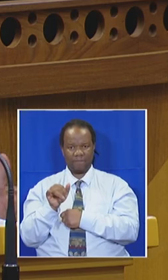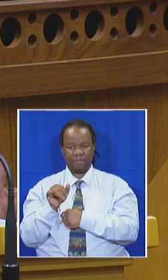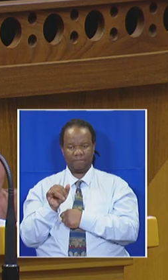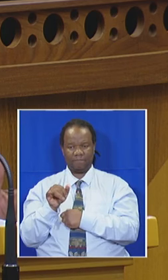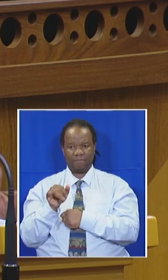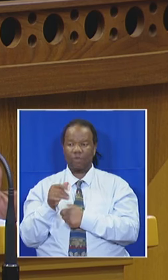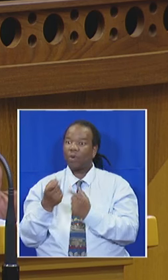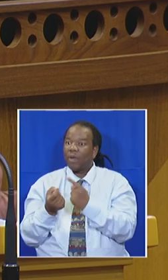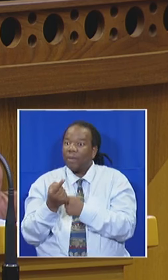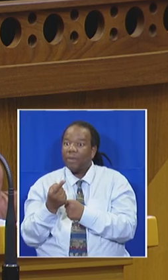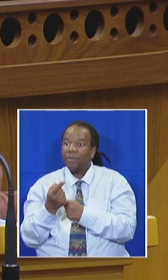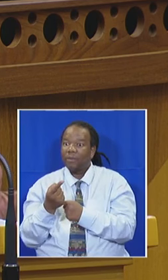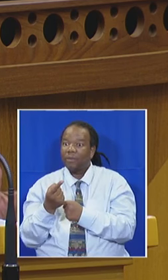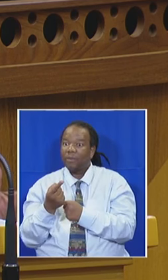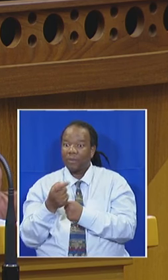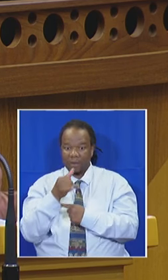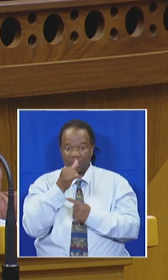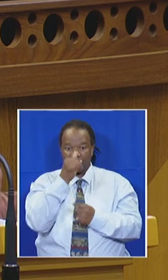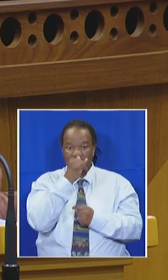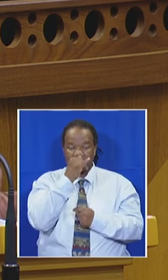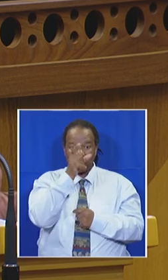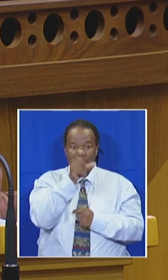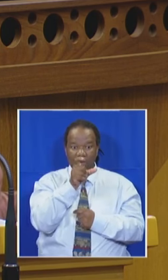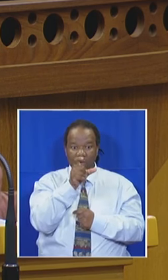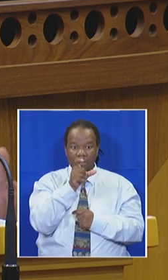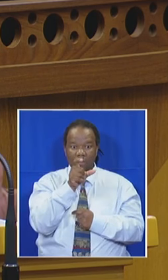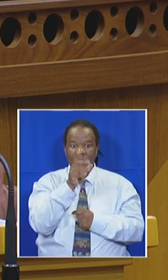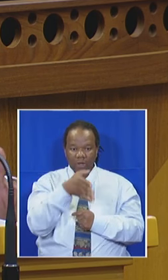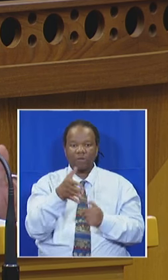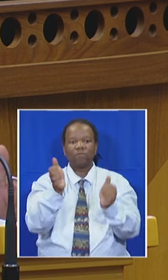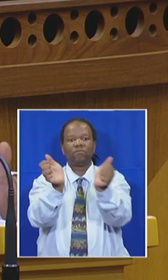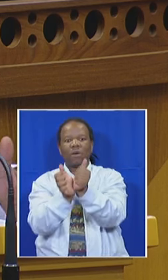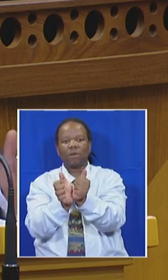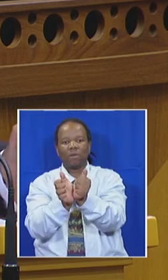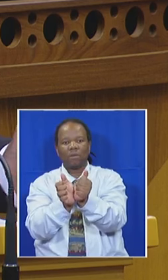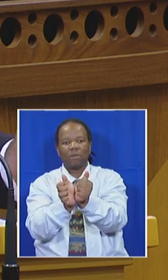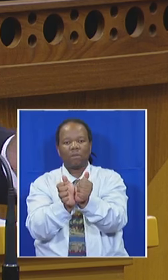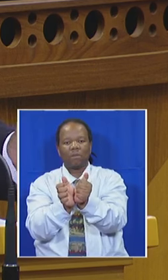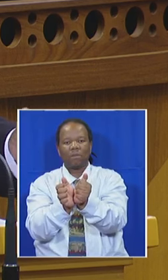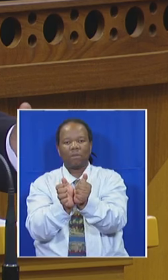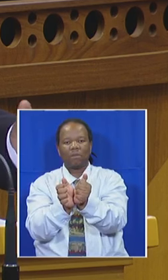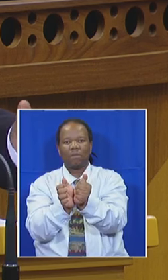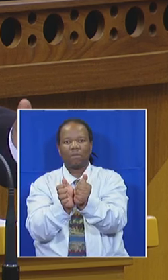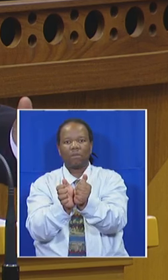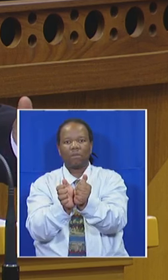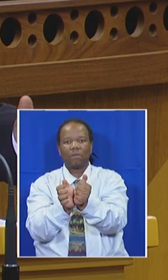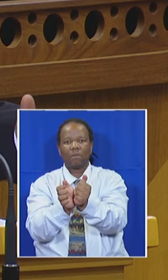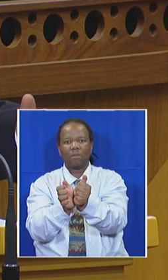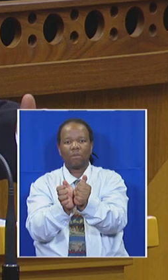arrest criminals. But the problem is that when